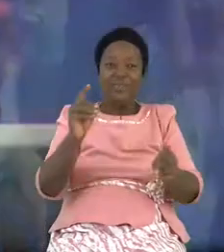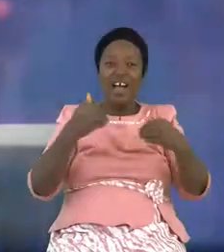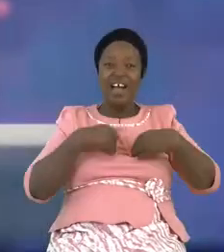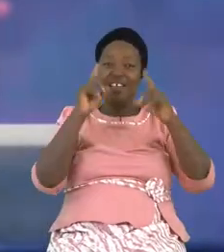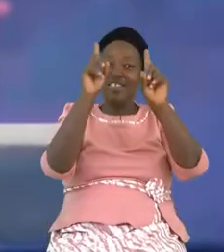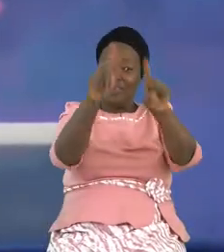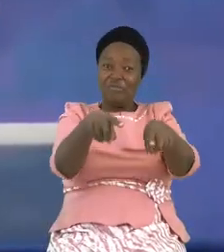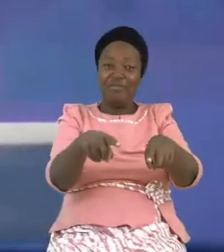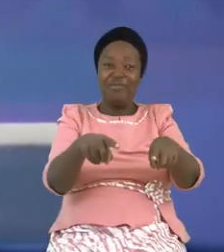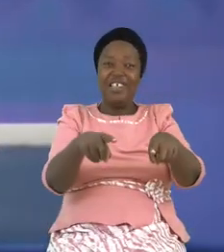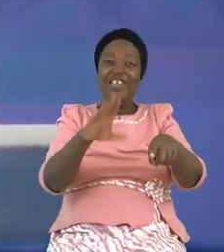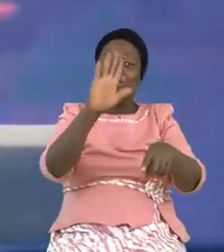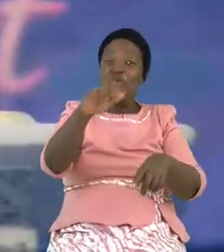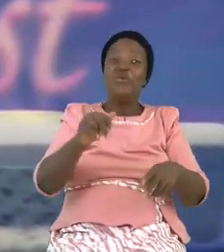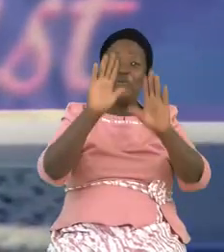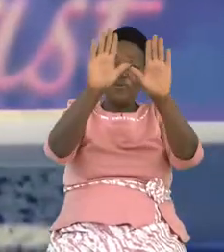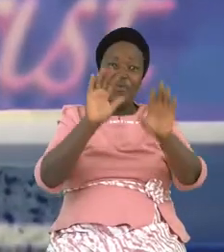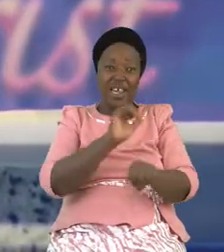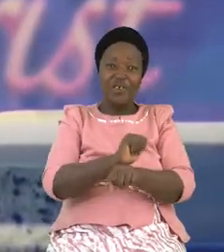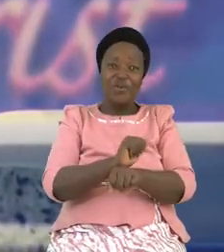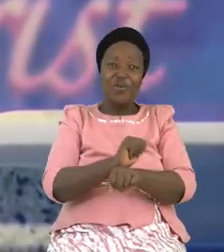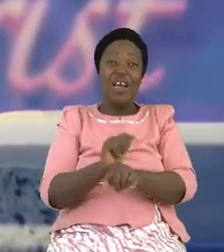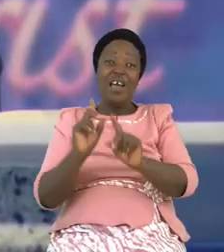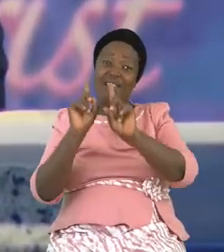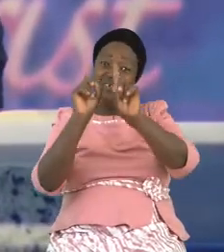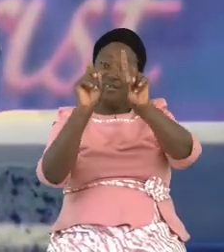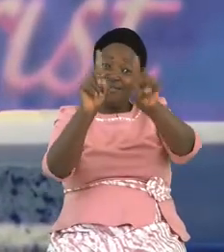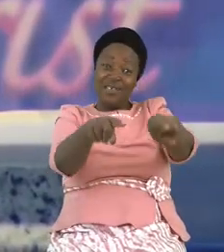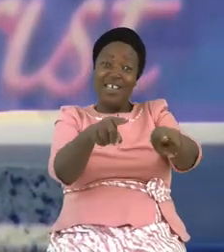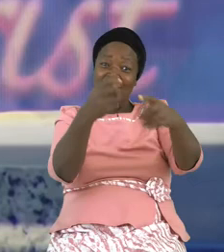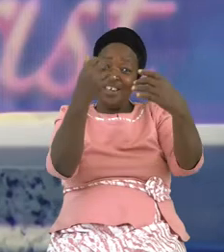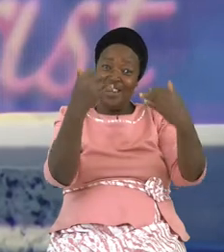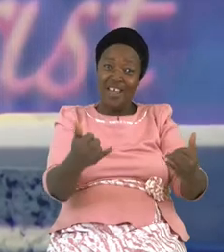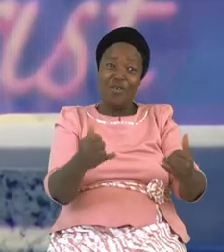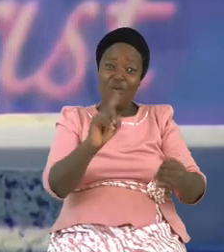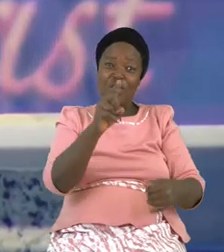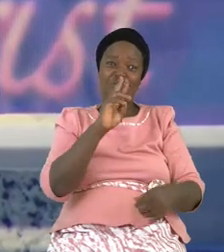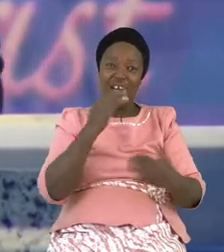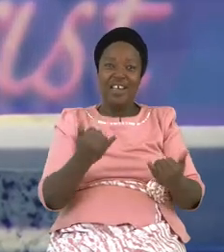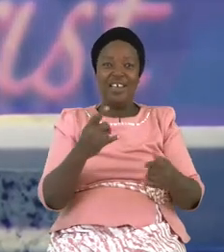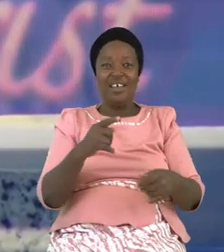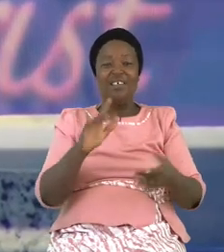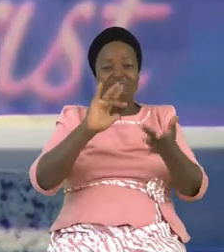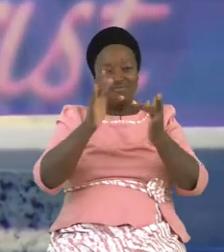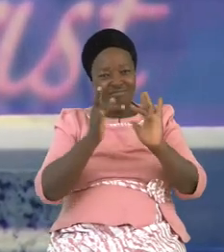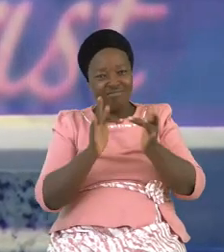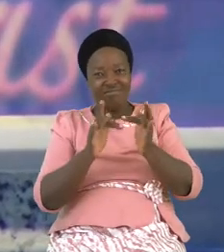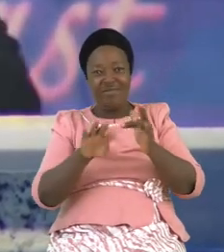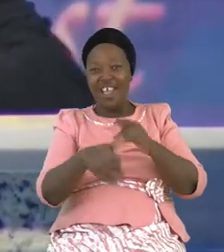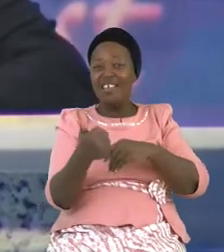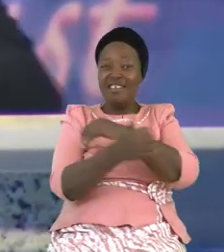arrived. Miracle arriving right now where you are. Online, any country,